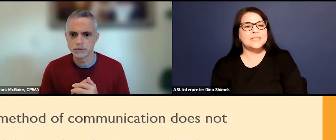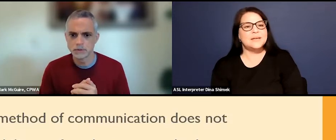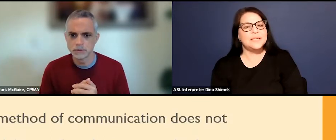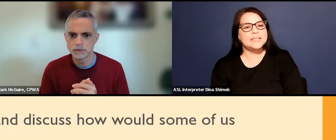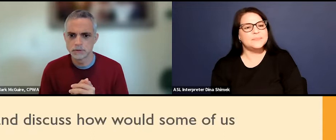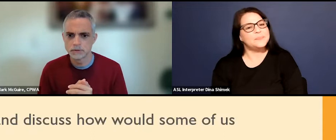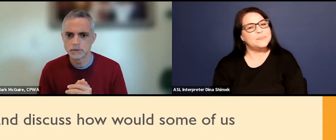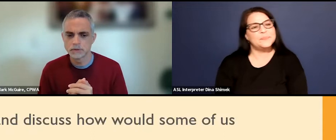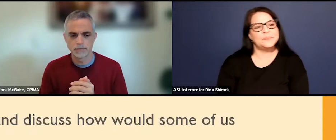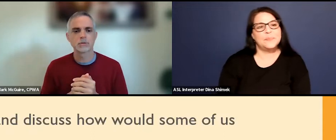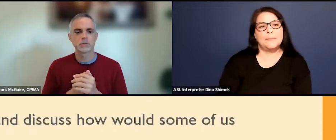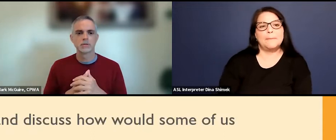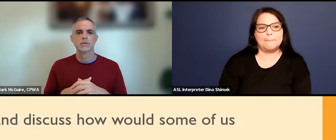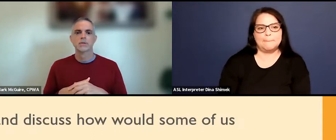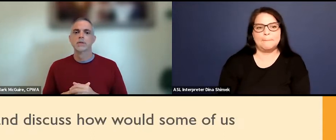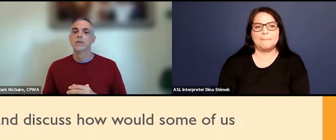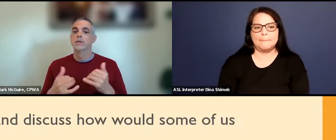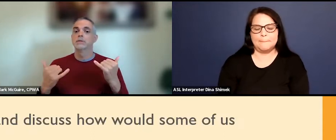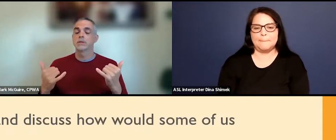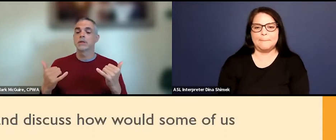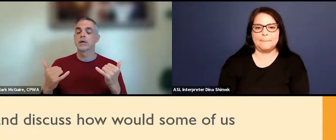Now, next slide, please.